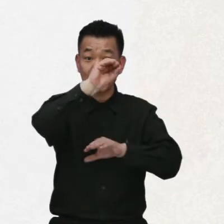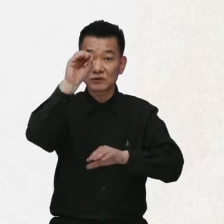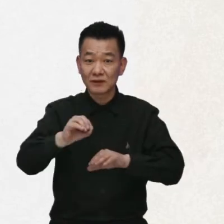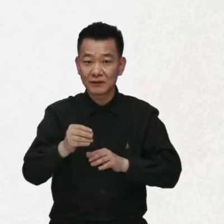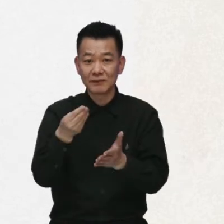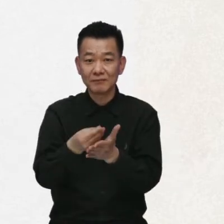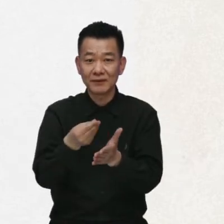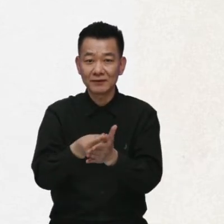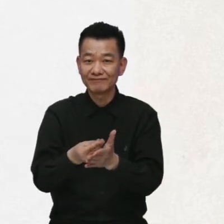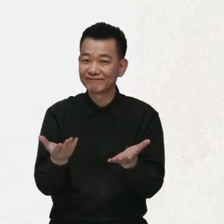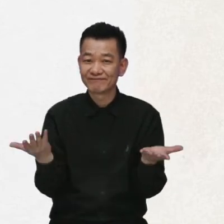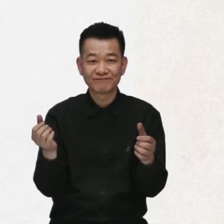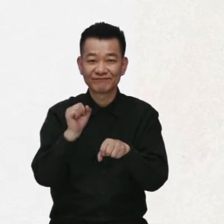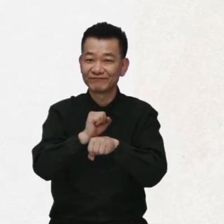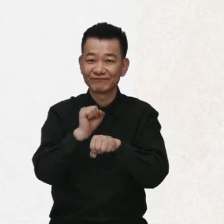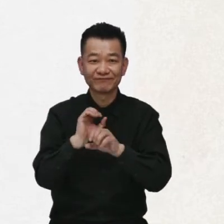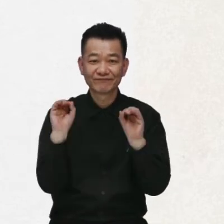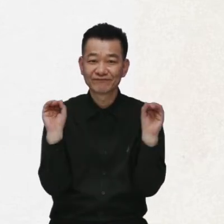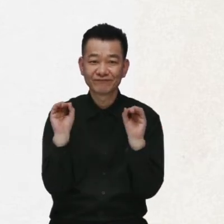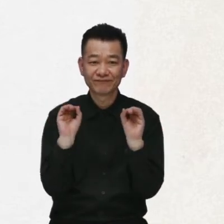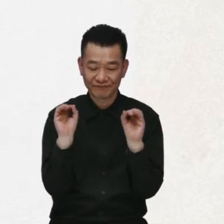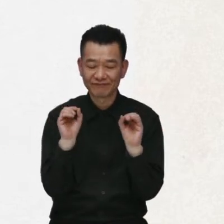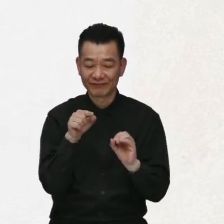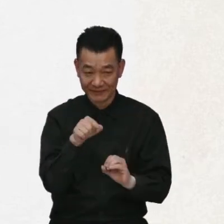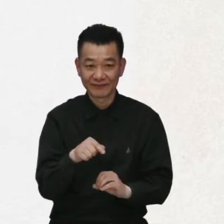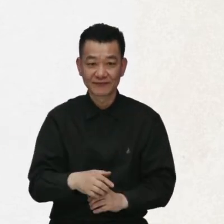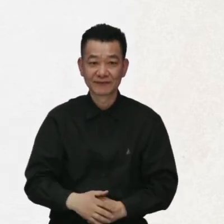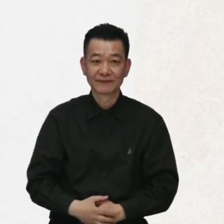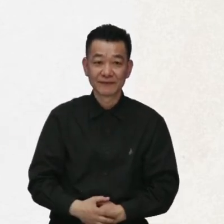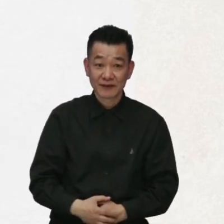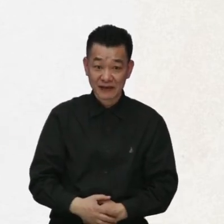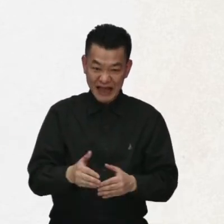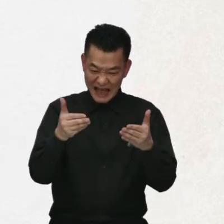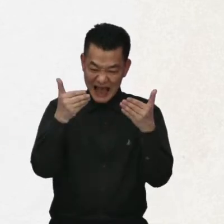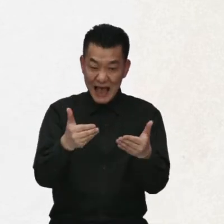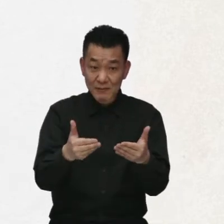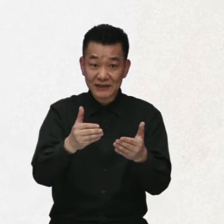62.7% are classified as economically inactive.